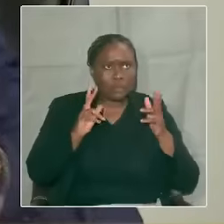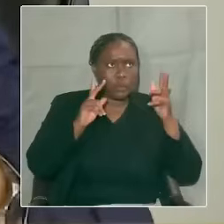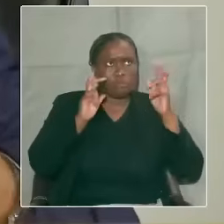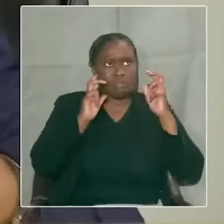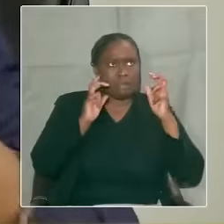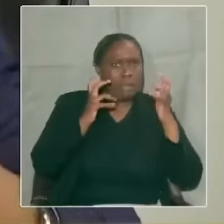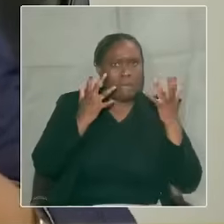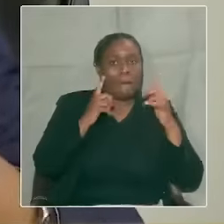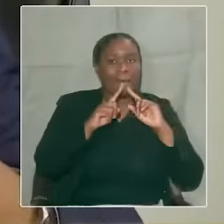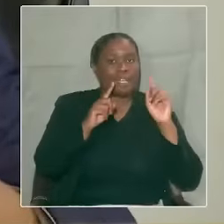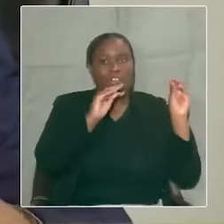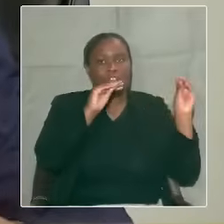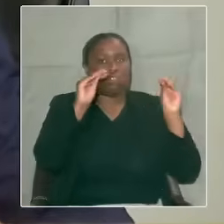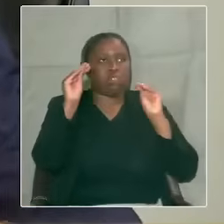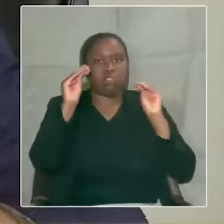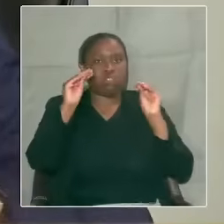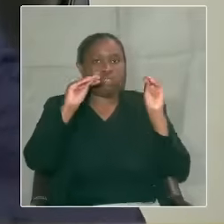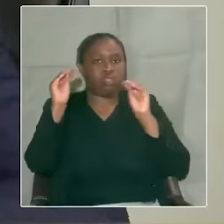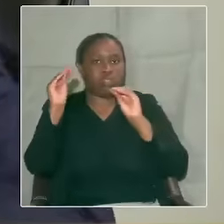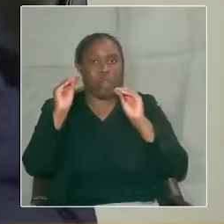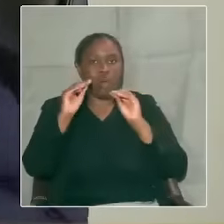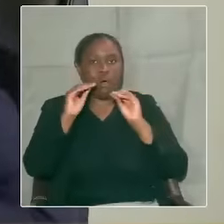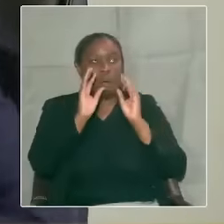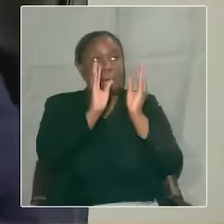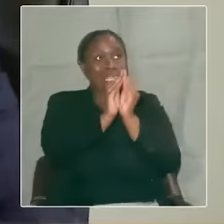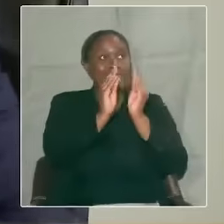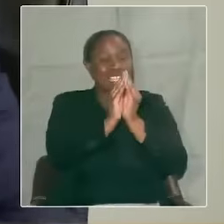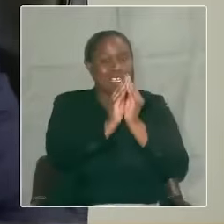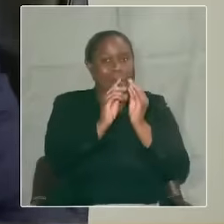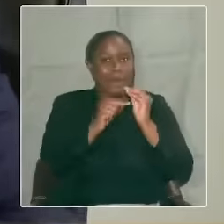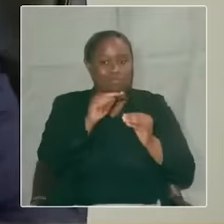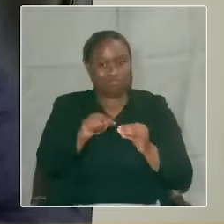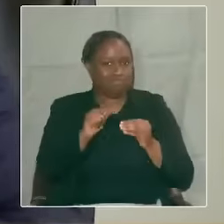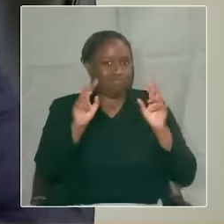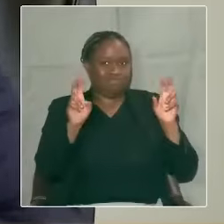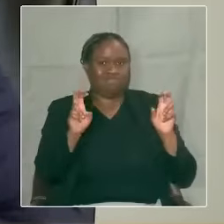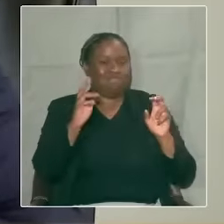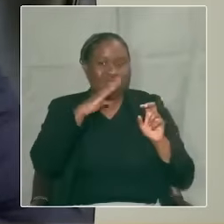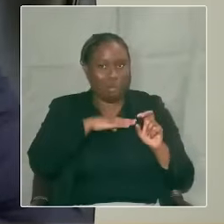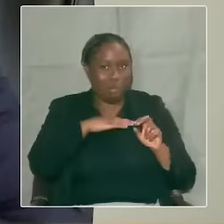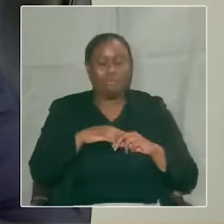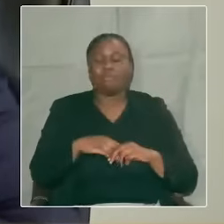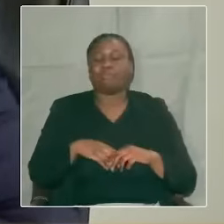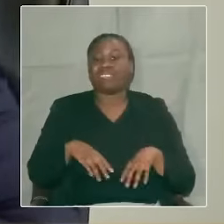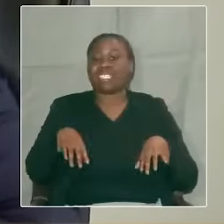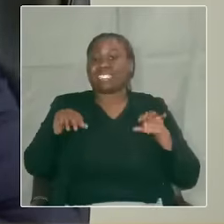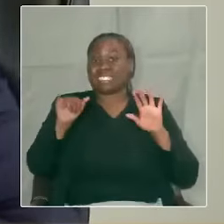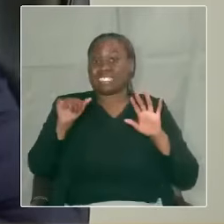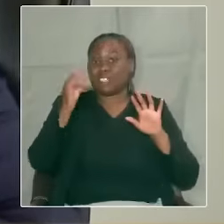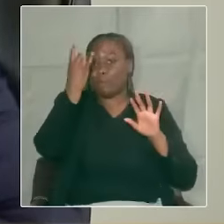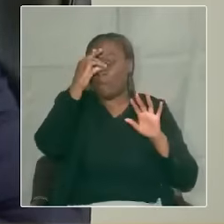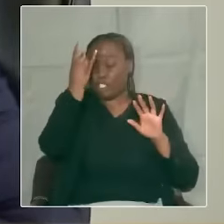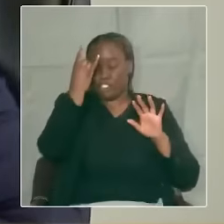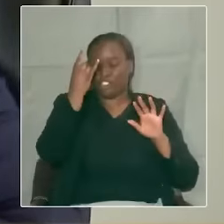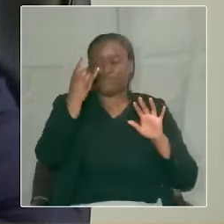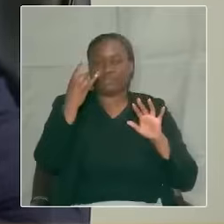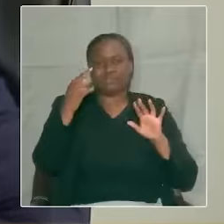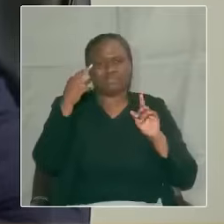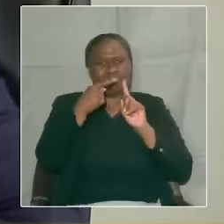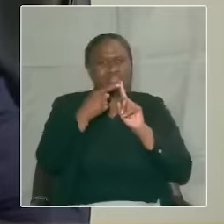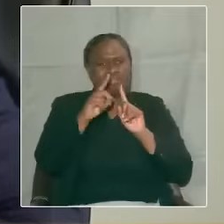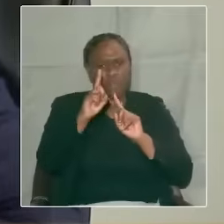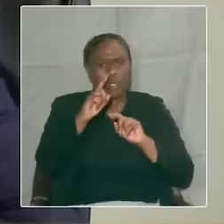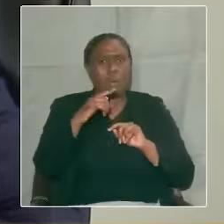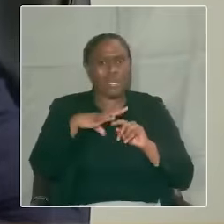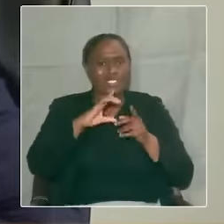met on other matters, but not on this one. So 6 March, the purpose was to discuss